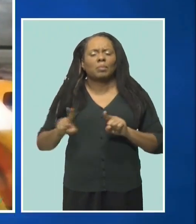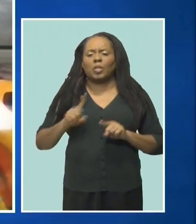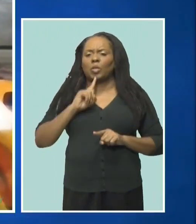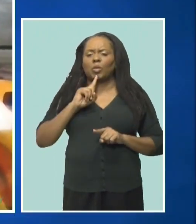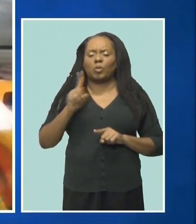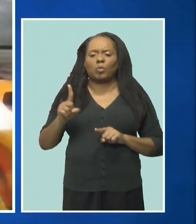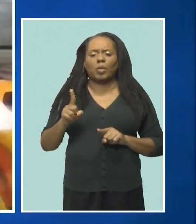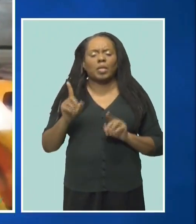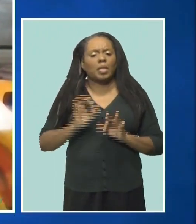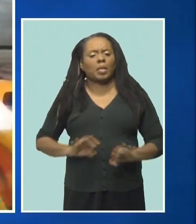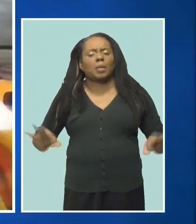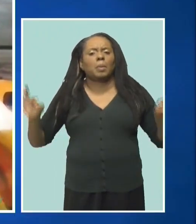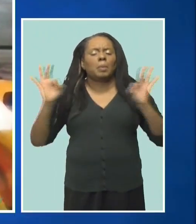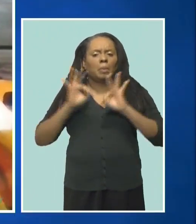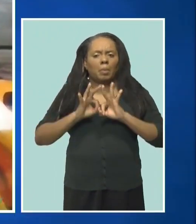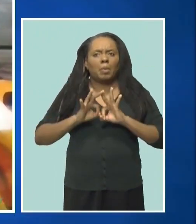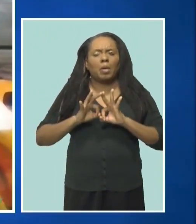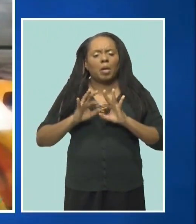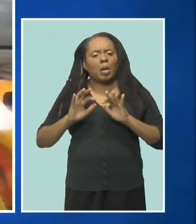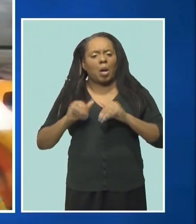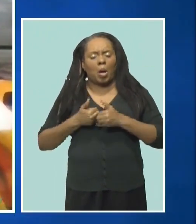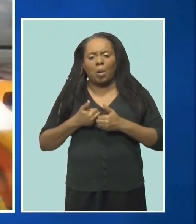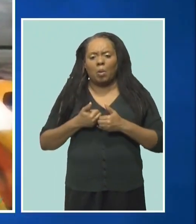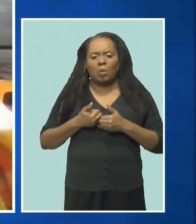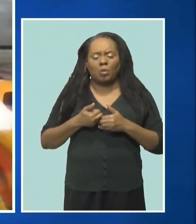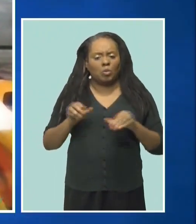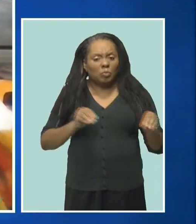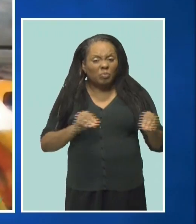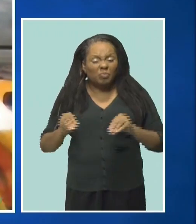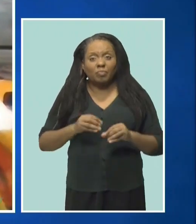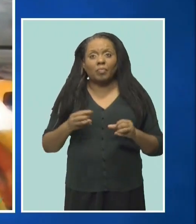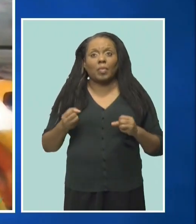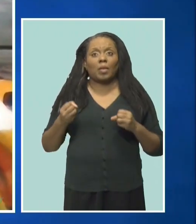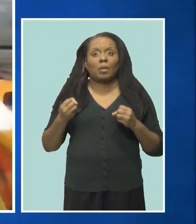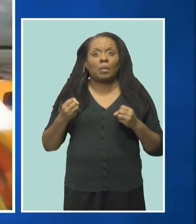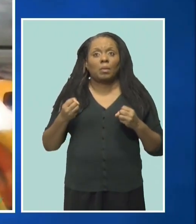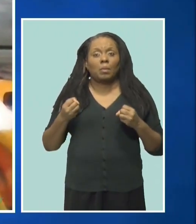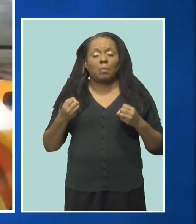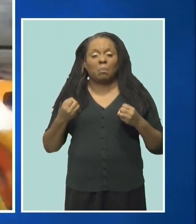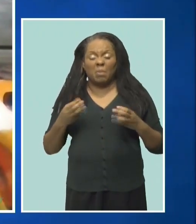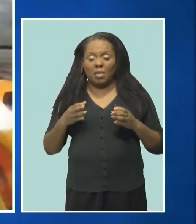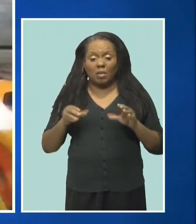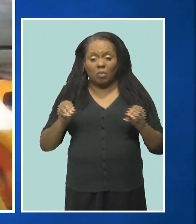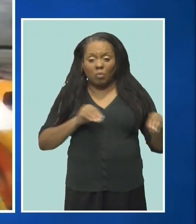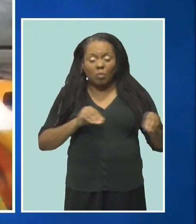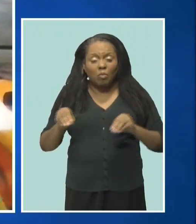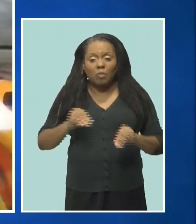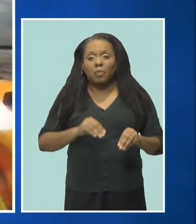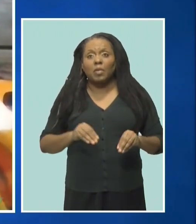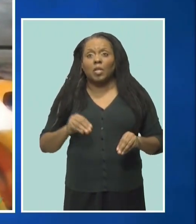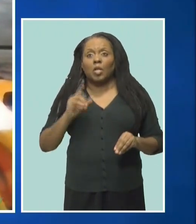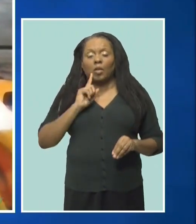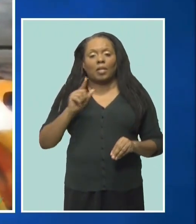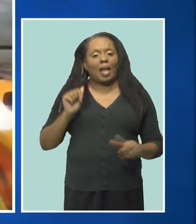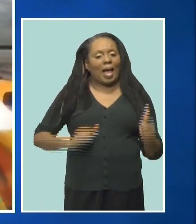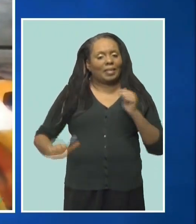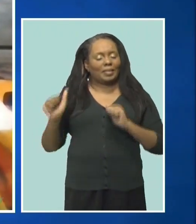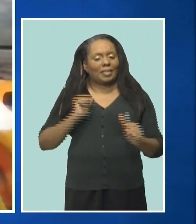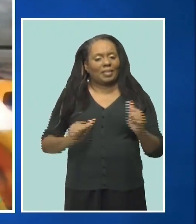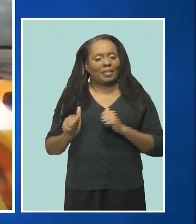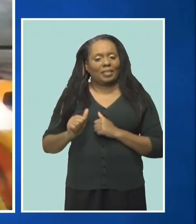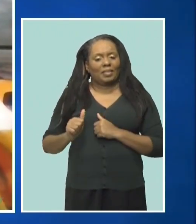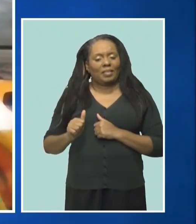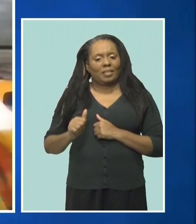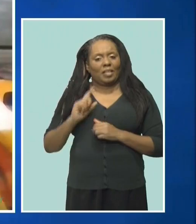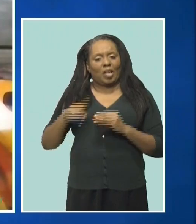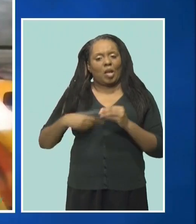representations of memory. Many of the movements, many of the maneuvers speak to acting out aspects of our history as